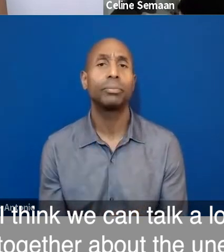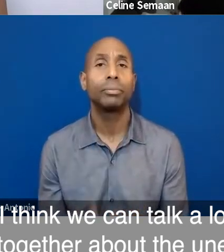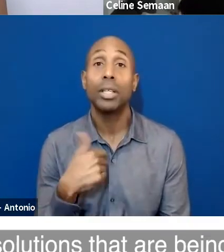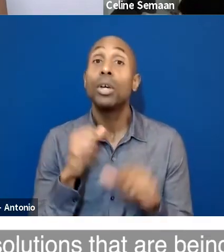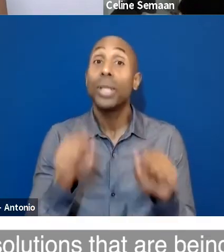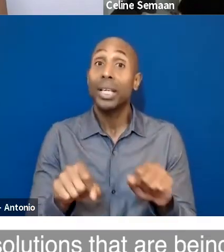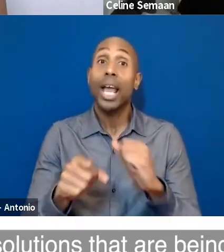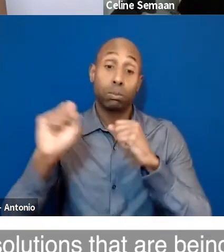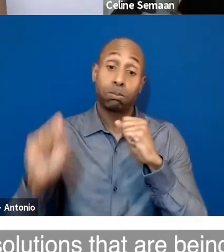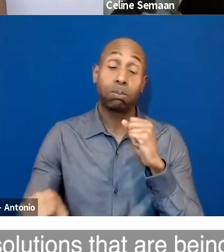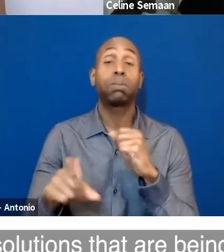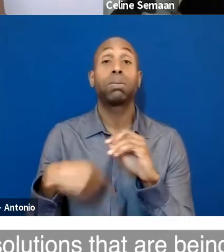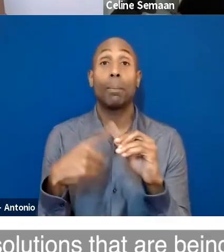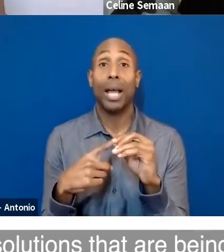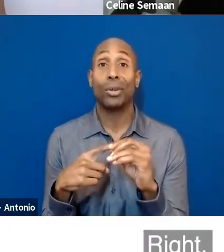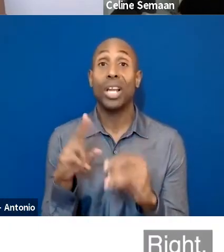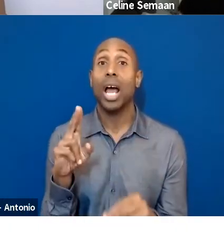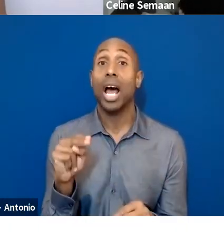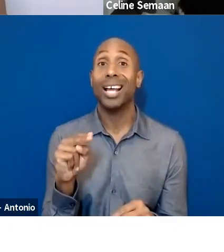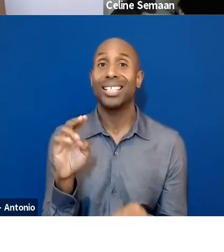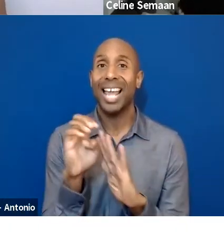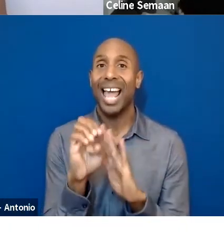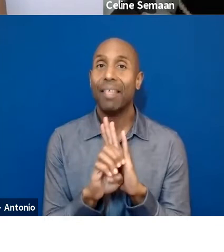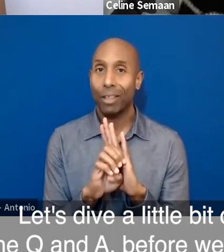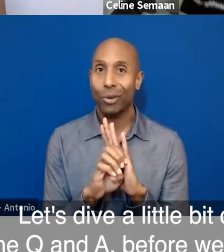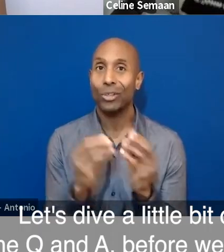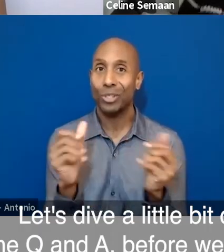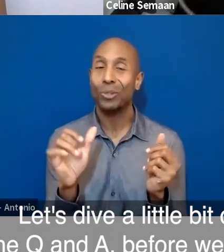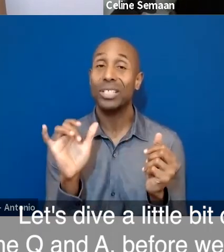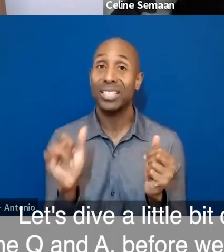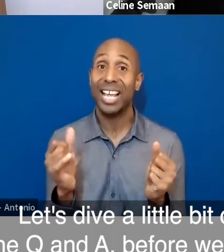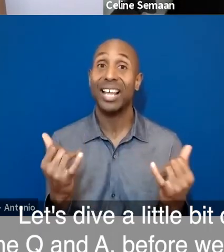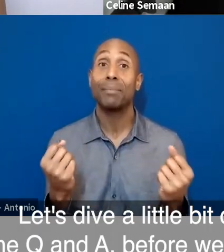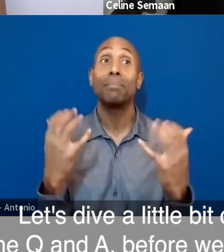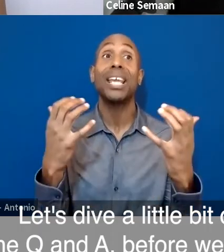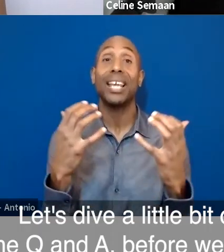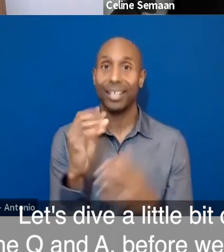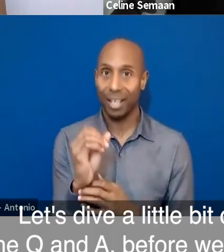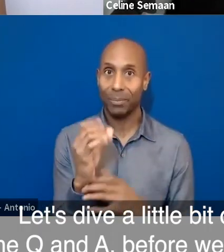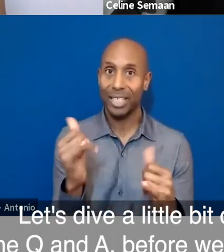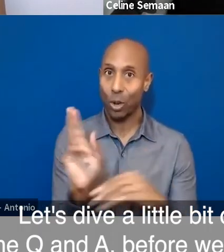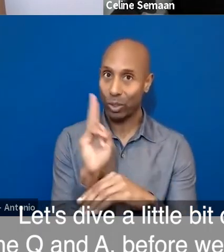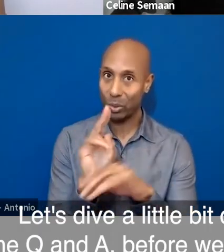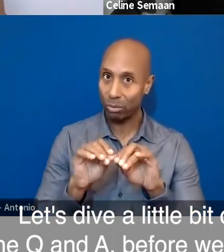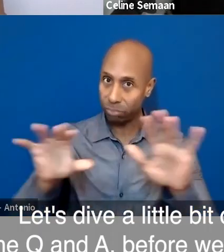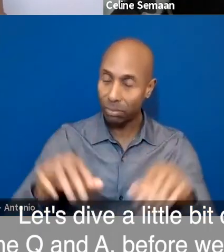unethical, ethical solutions that are being popularized, right? Let's dive a little bit deeper into the